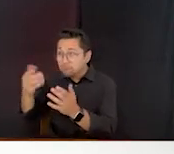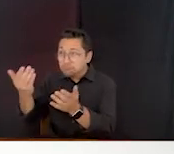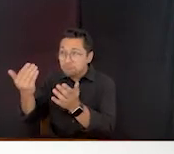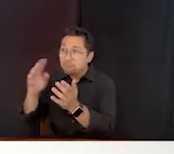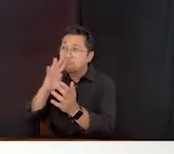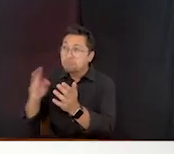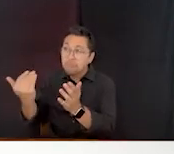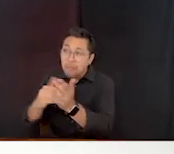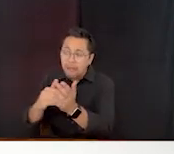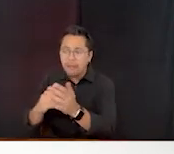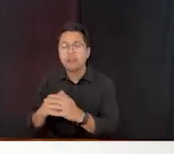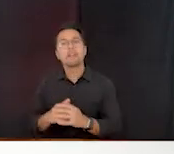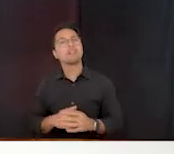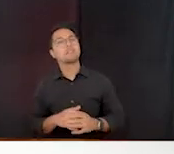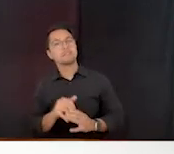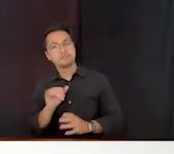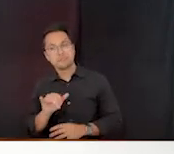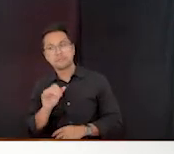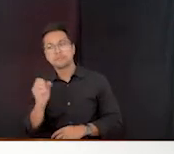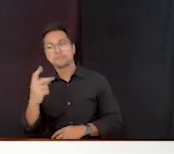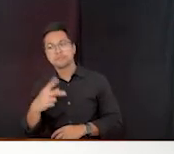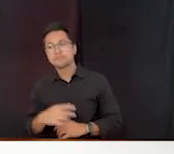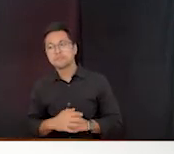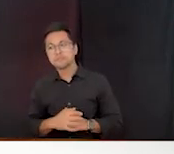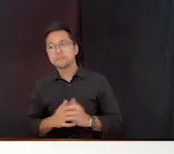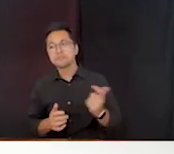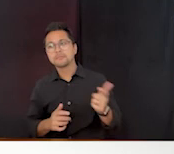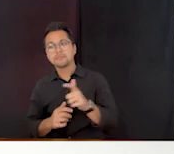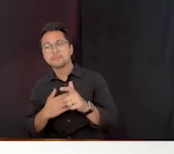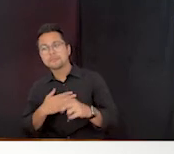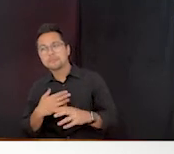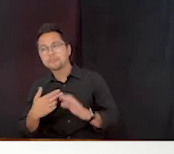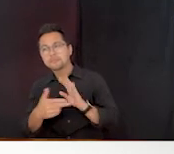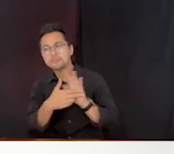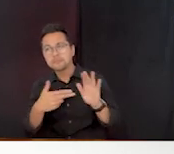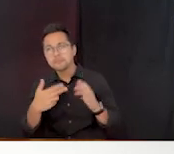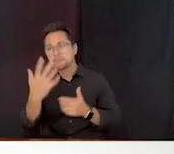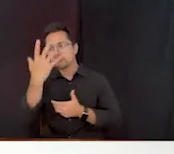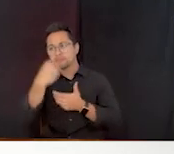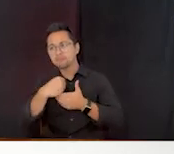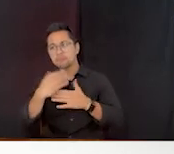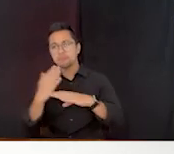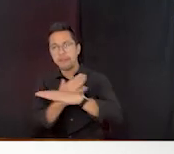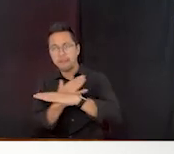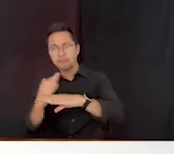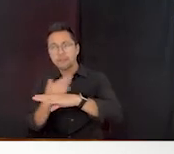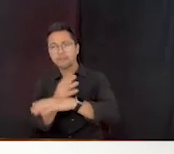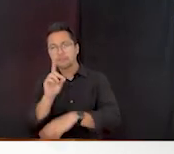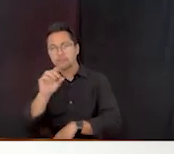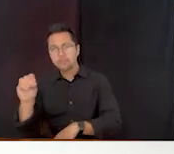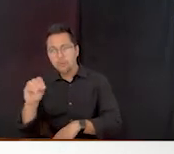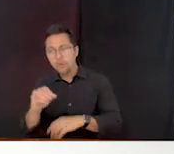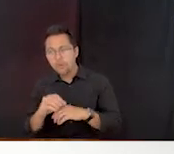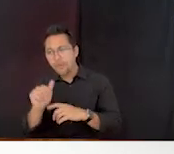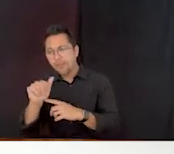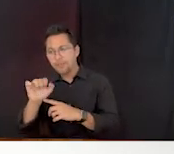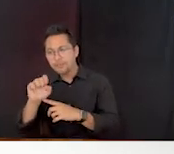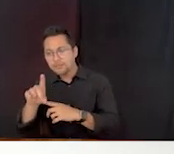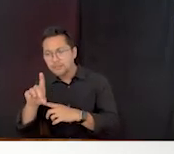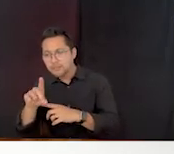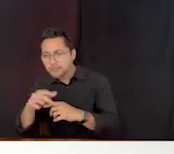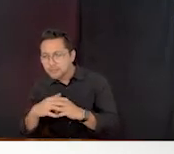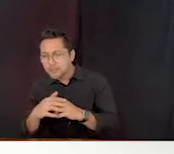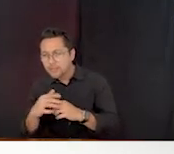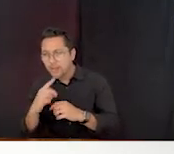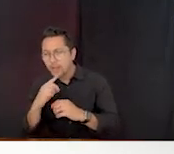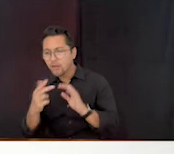at once. Okay. My diagnosis is autism spectrum disorder, and I was actually diagnosed relatively late when